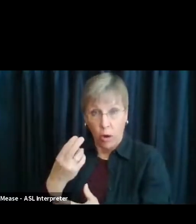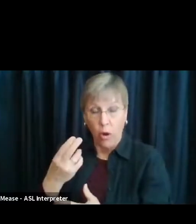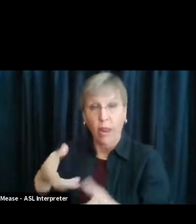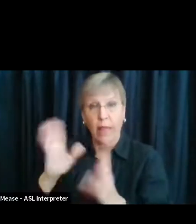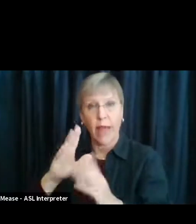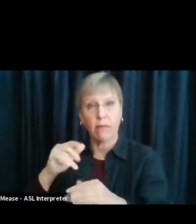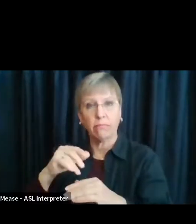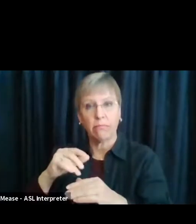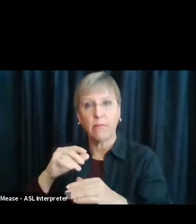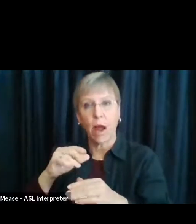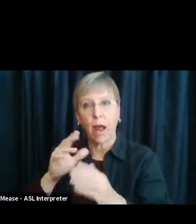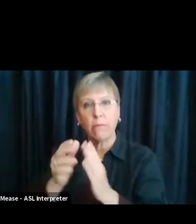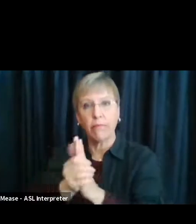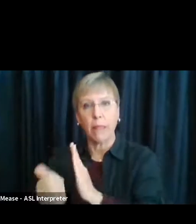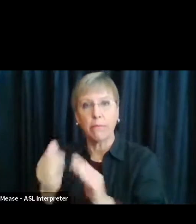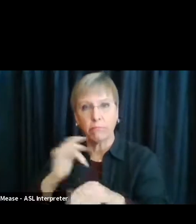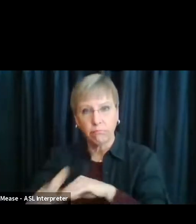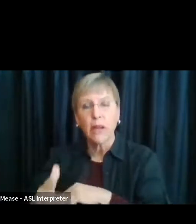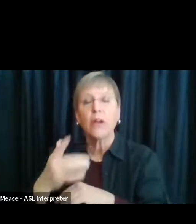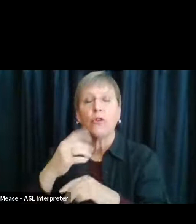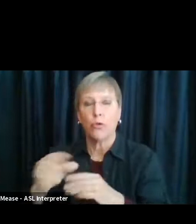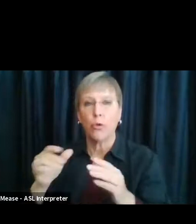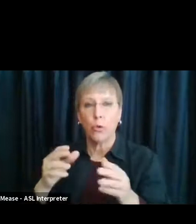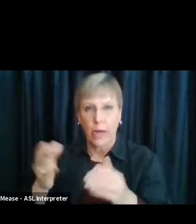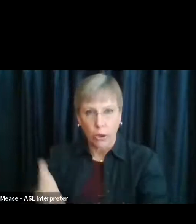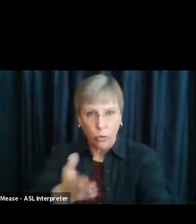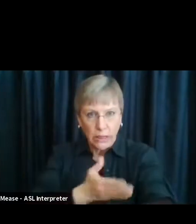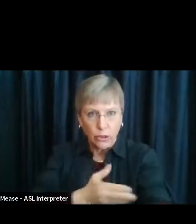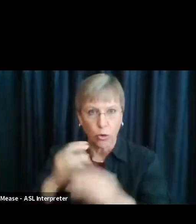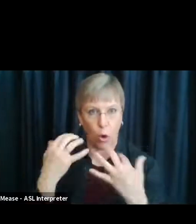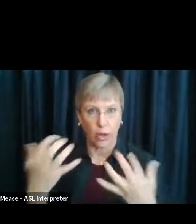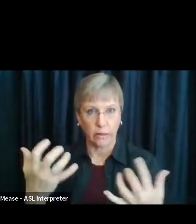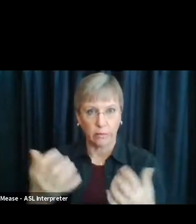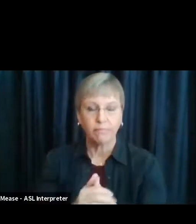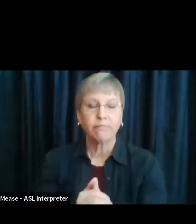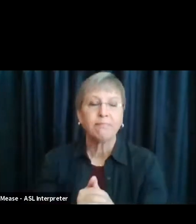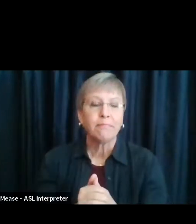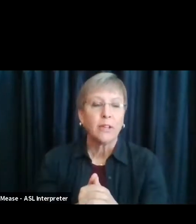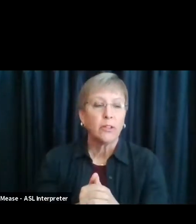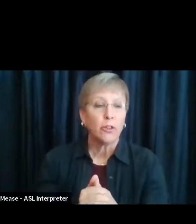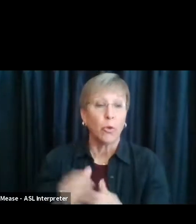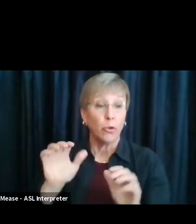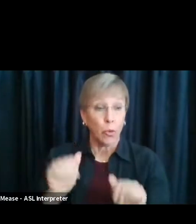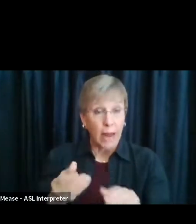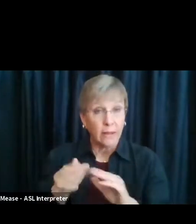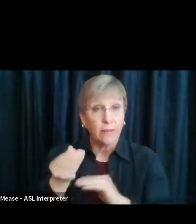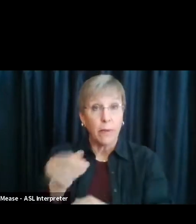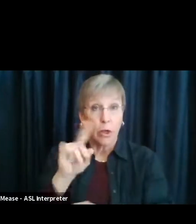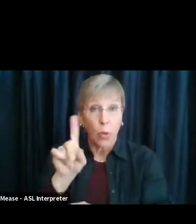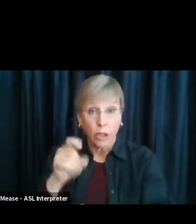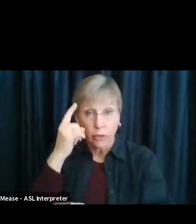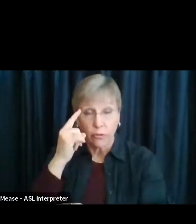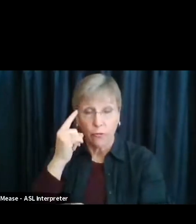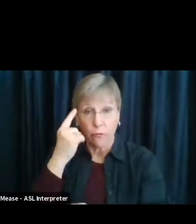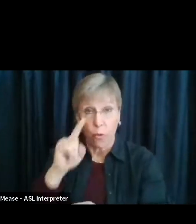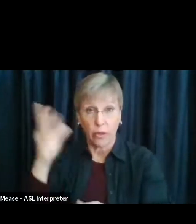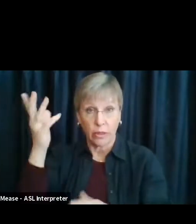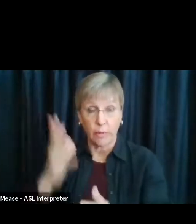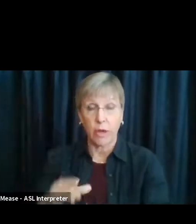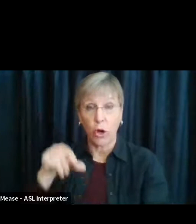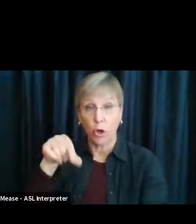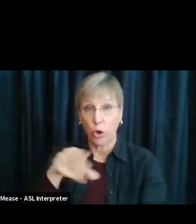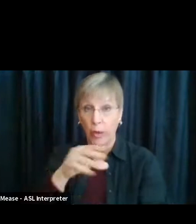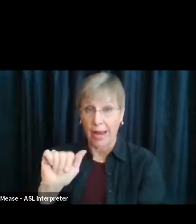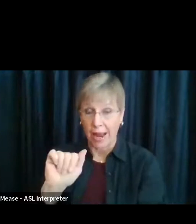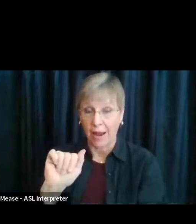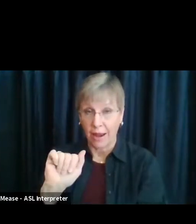audience. During today's event, Zoom viewers can submit questions for our speaker via the Q&A feature at the bottom of the Zoom screen.